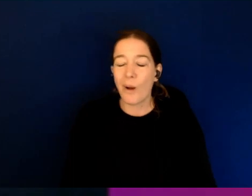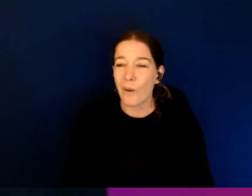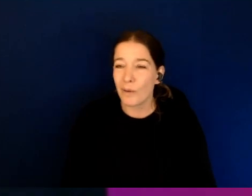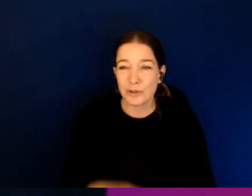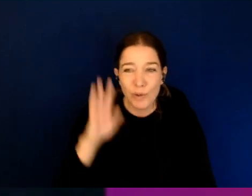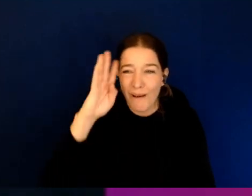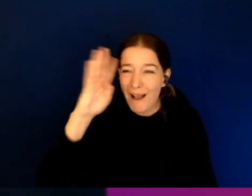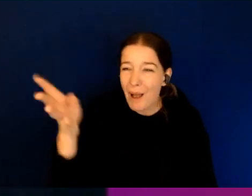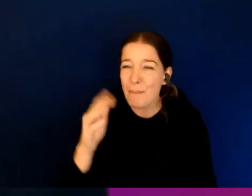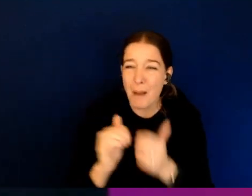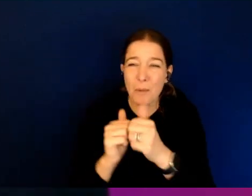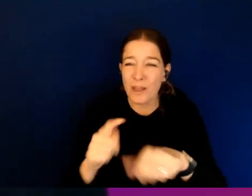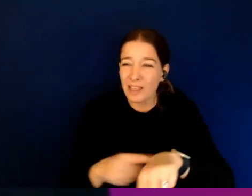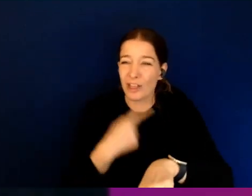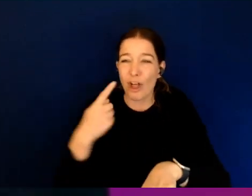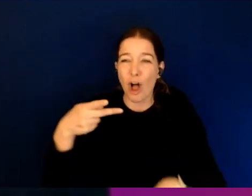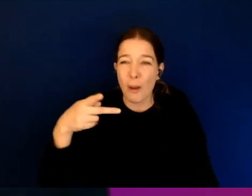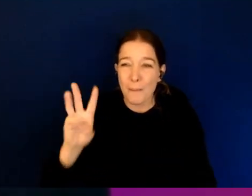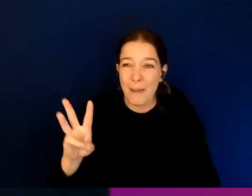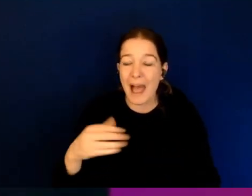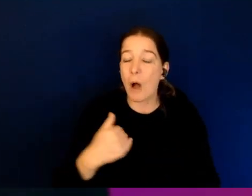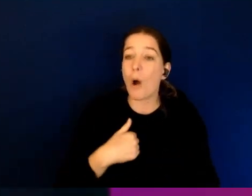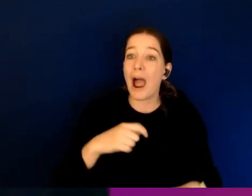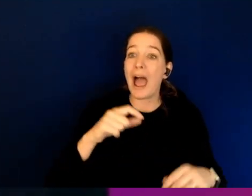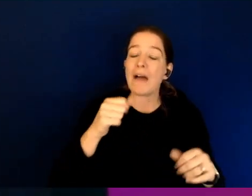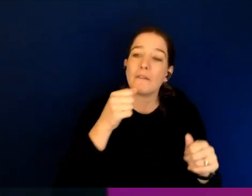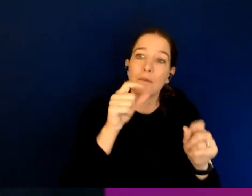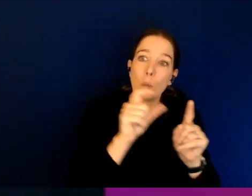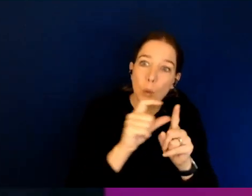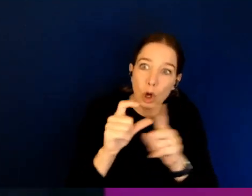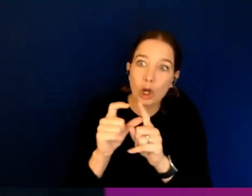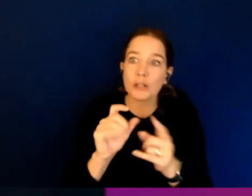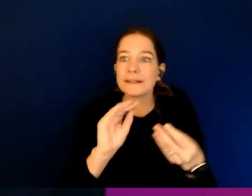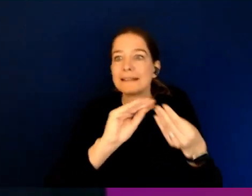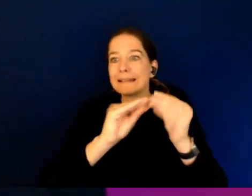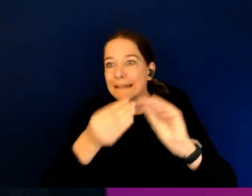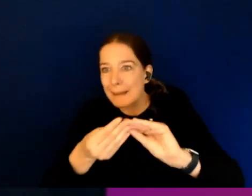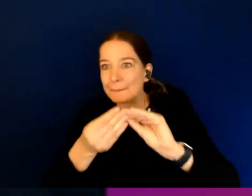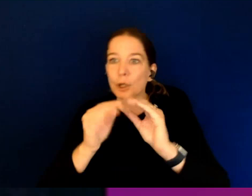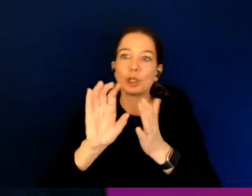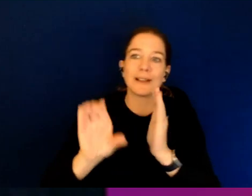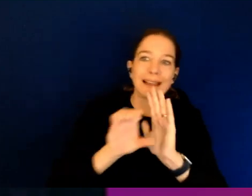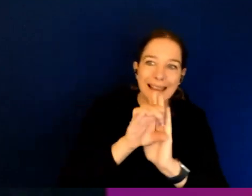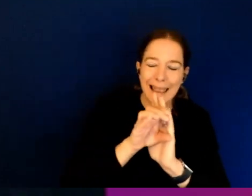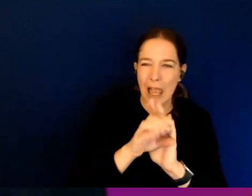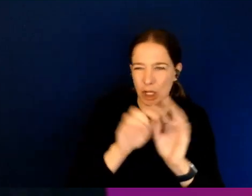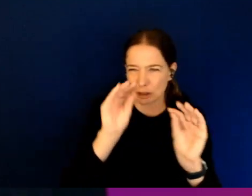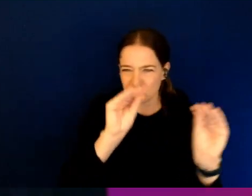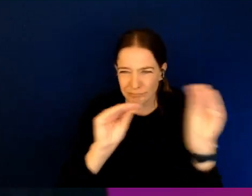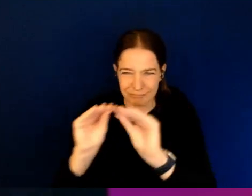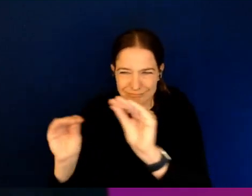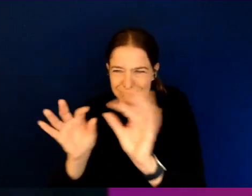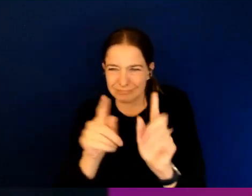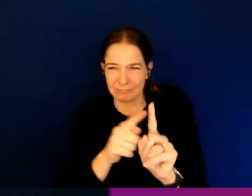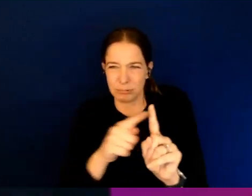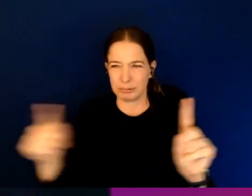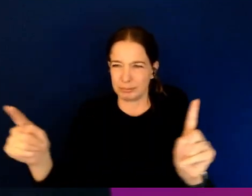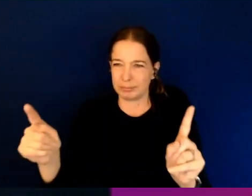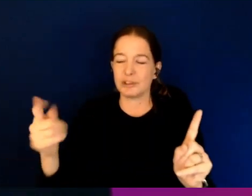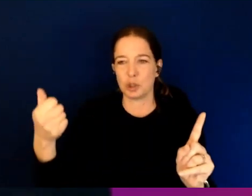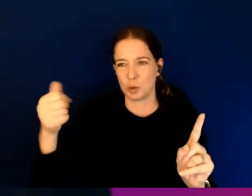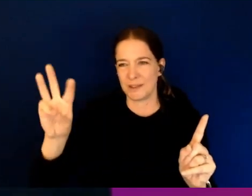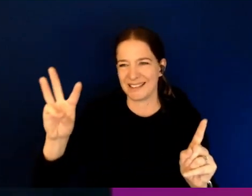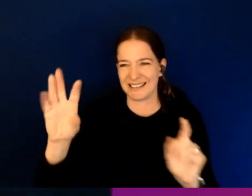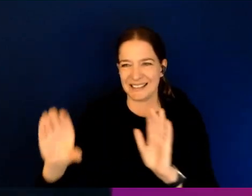few words together, you know, with numbers and symbols included. That will get you at least 16 characters long. Now, at that point,